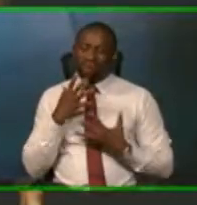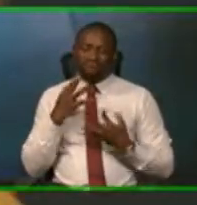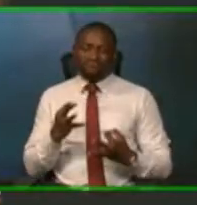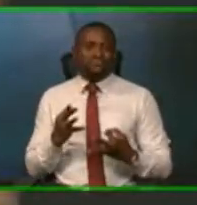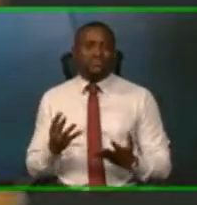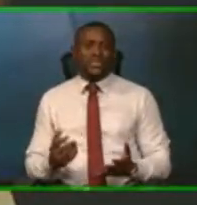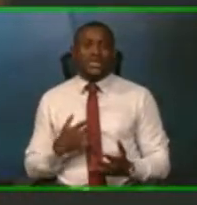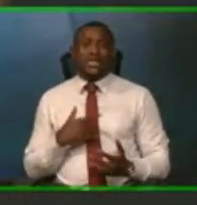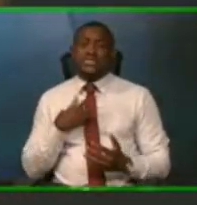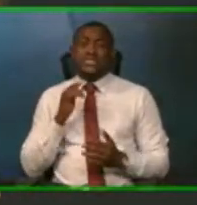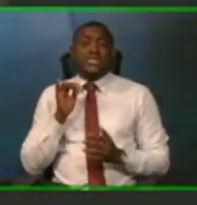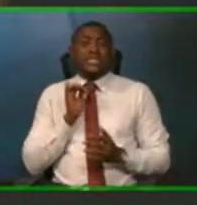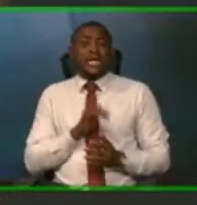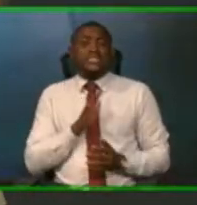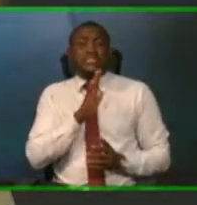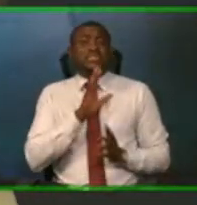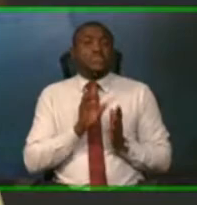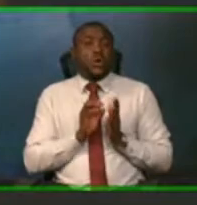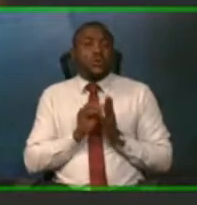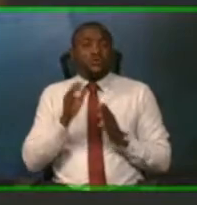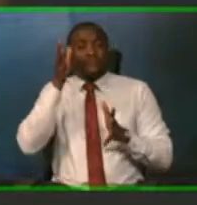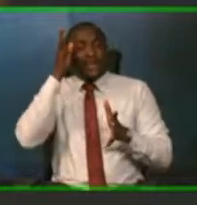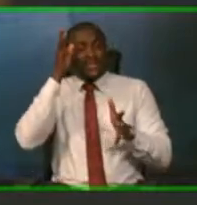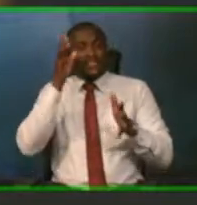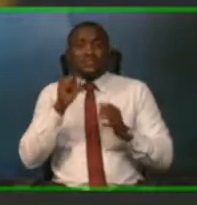his father's business.